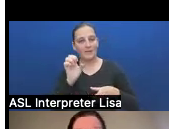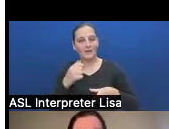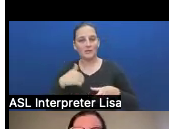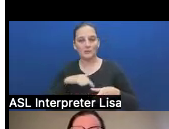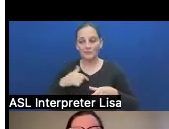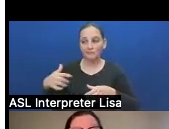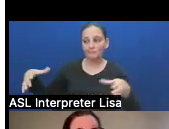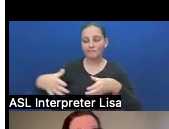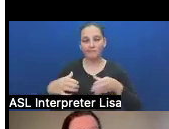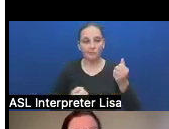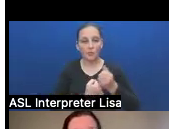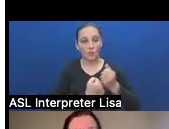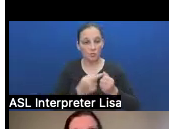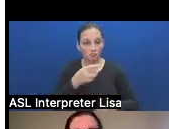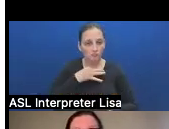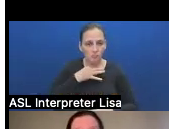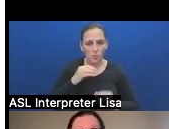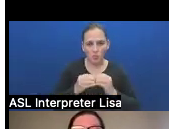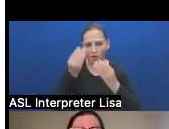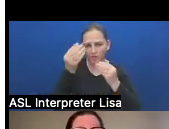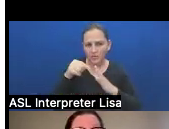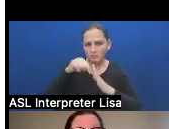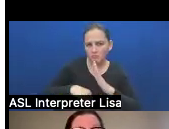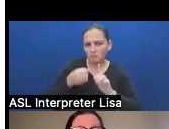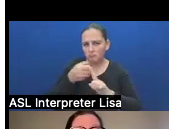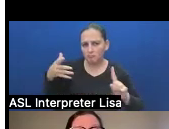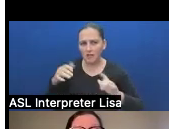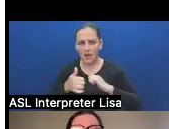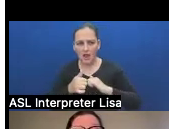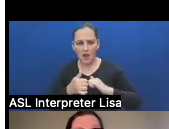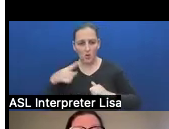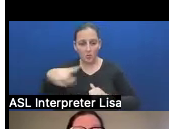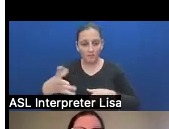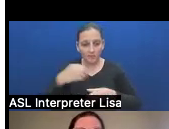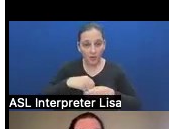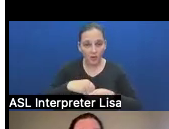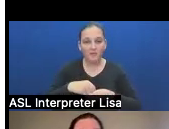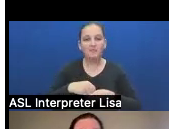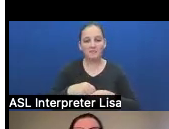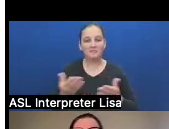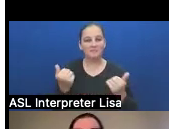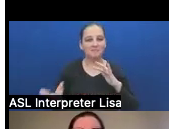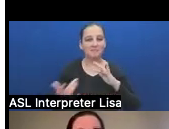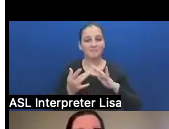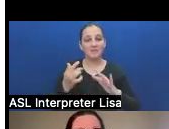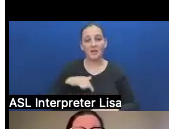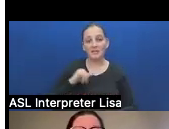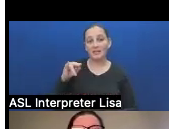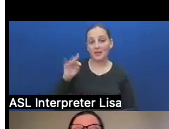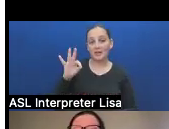more information about the work of Northwest HEAT and how you can participate, we invite you to contact us at